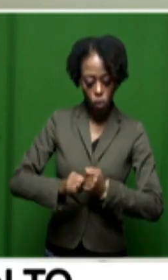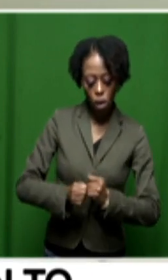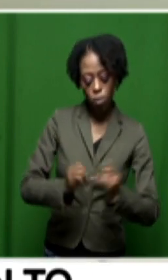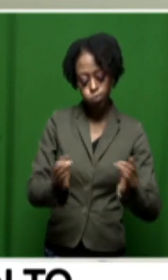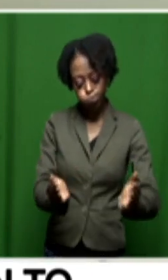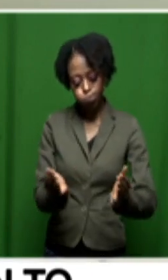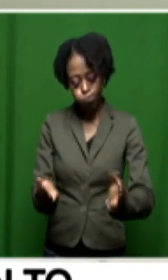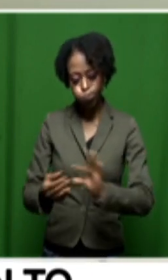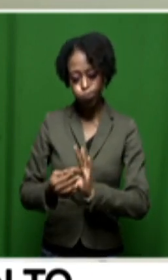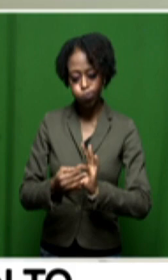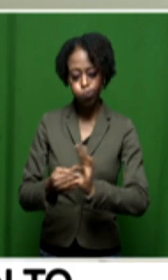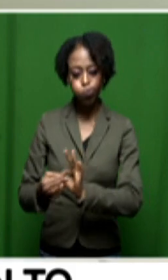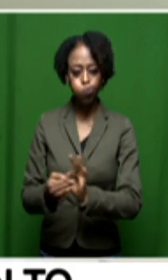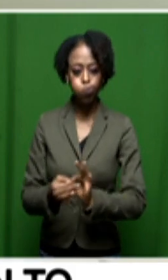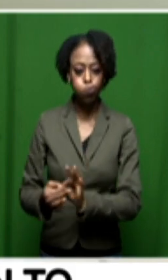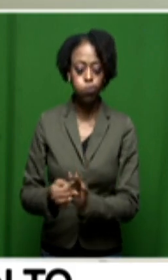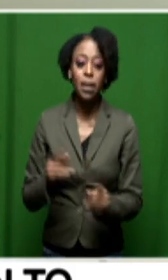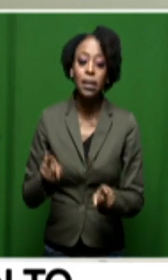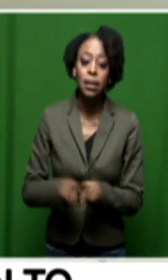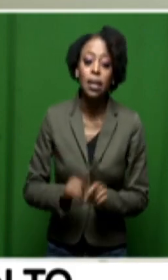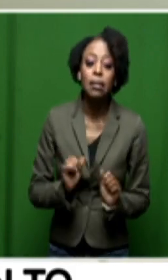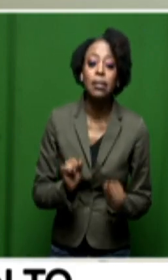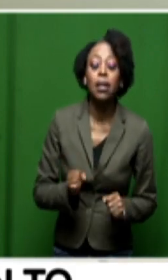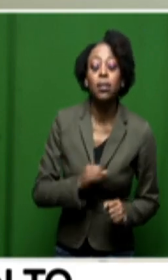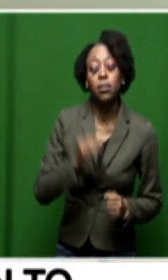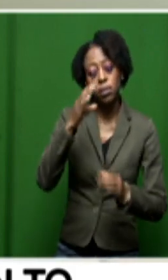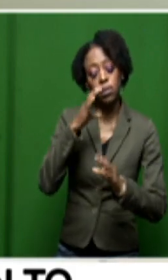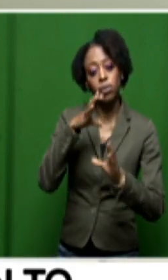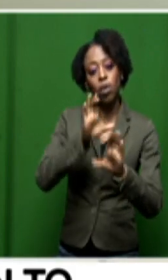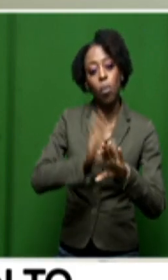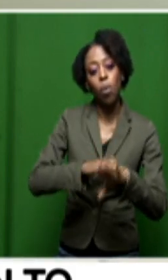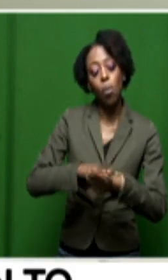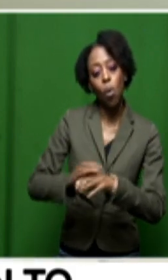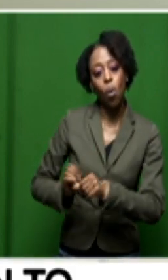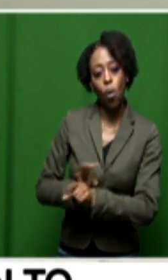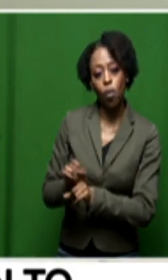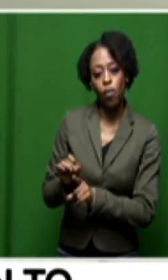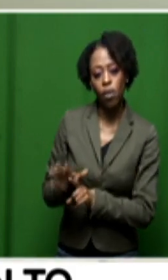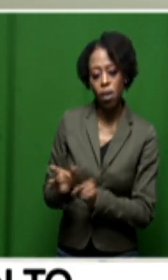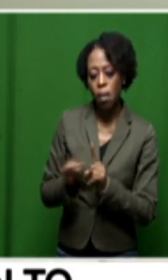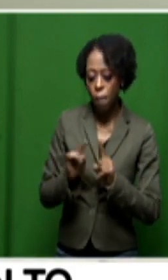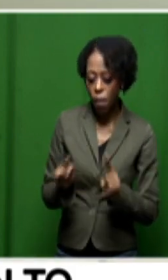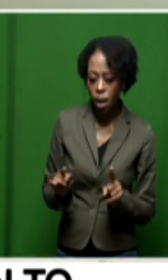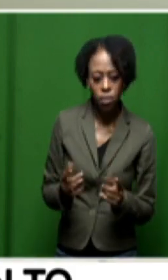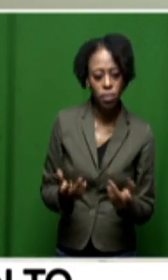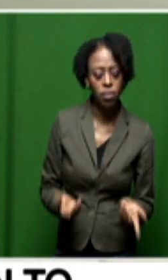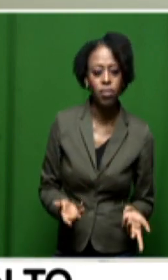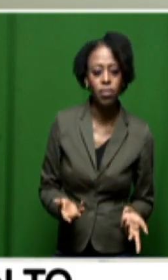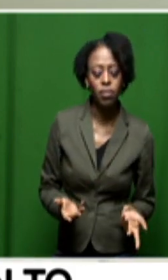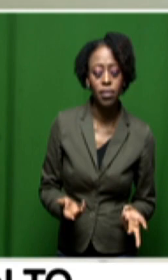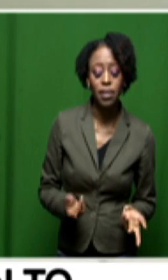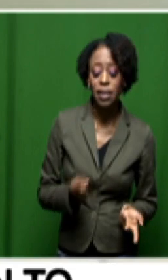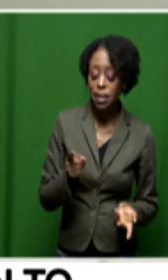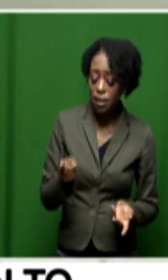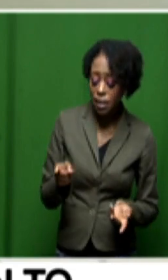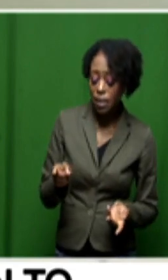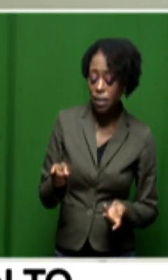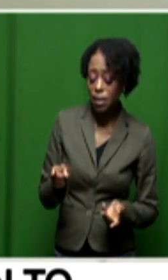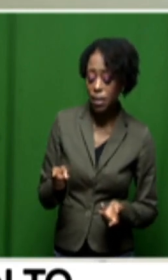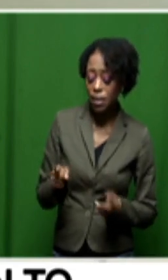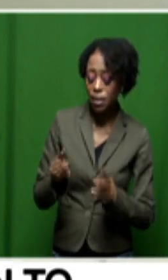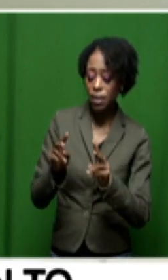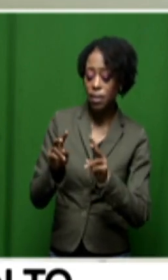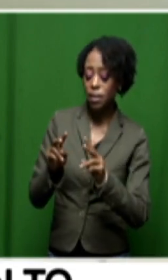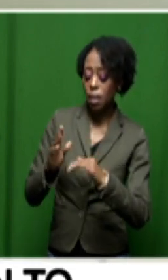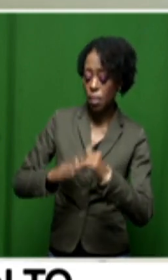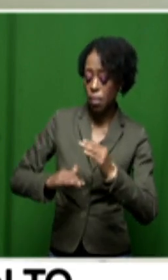encourage this relationship. And yeah, although we all focused on COVID, this episode, this intervention had started long